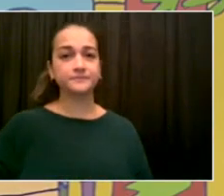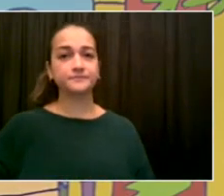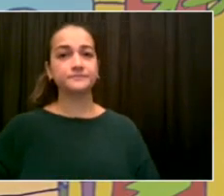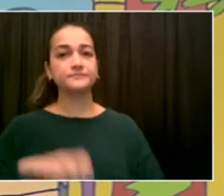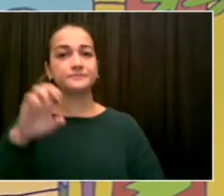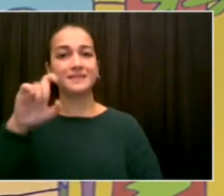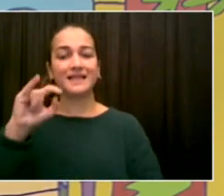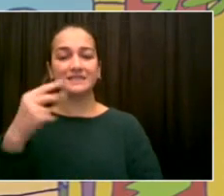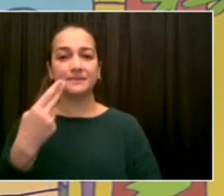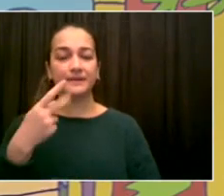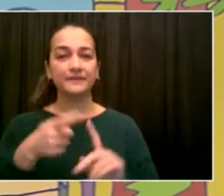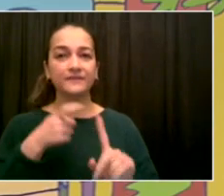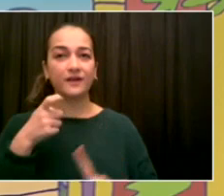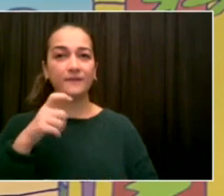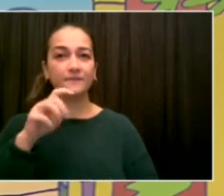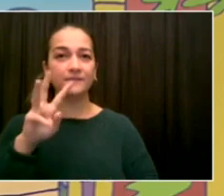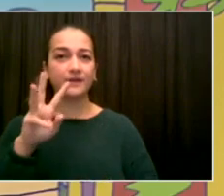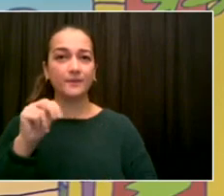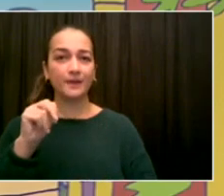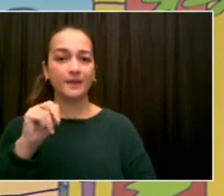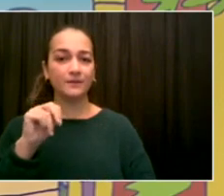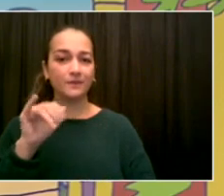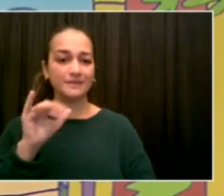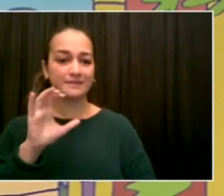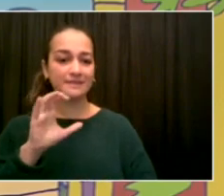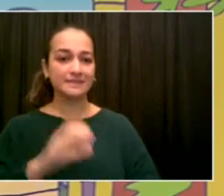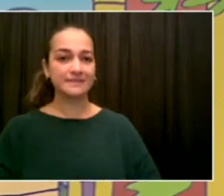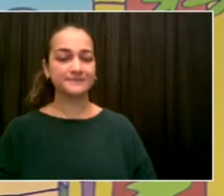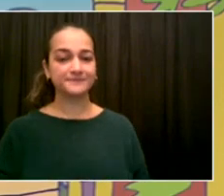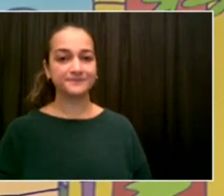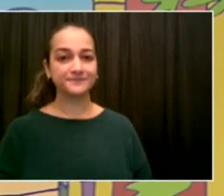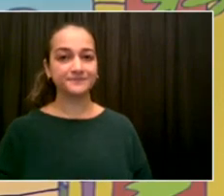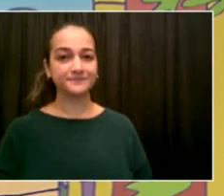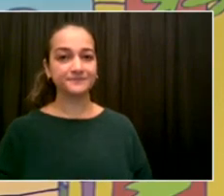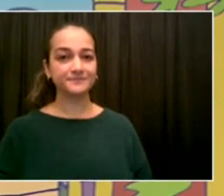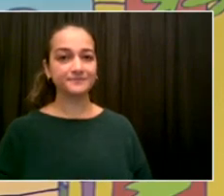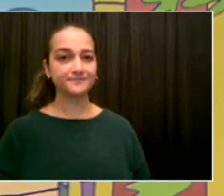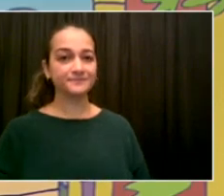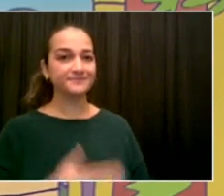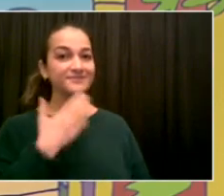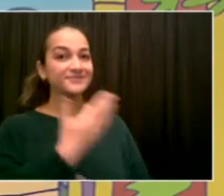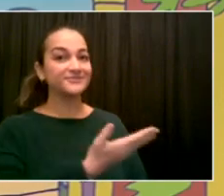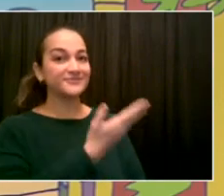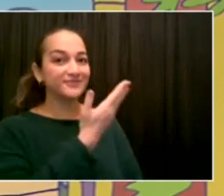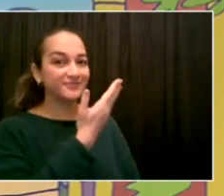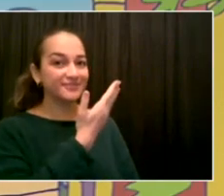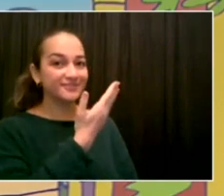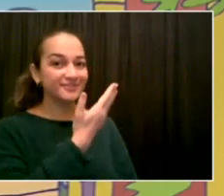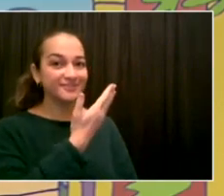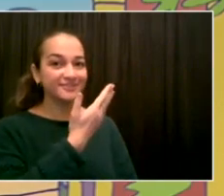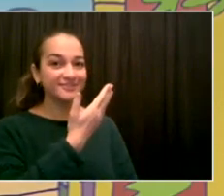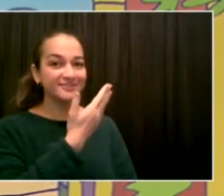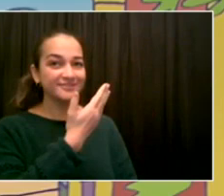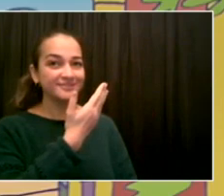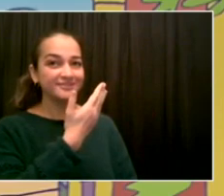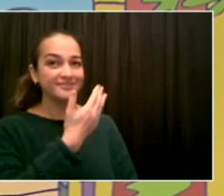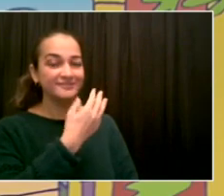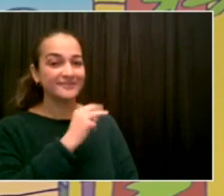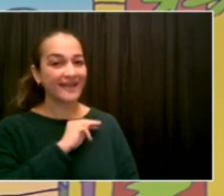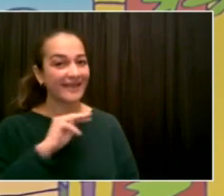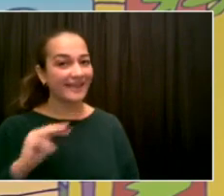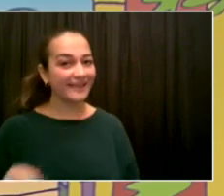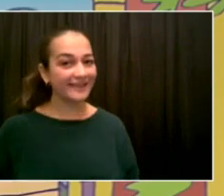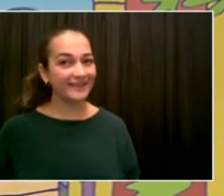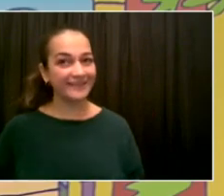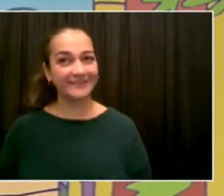Good morning, Mr. Mayor. I wanted to ask you about, I'm good. I